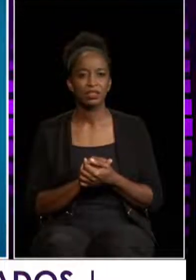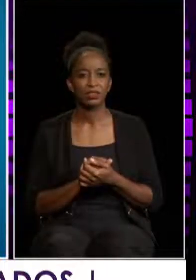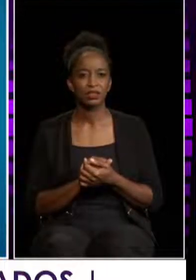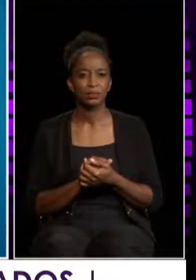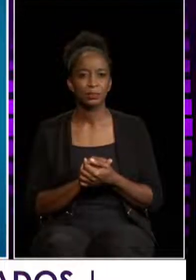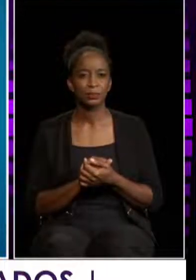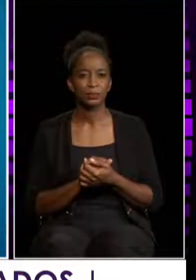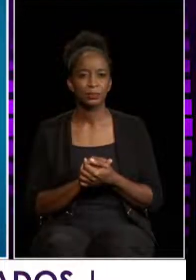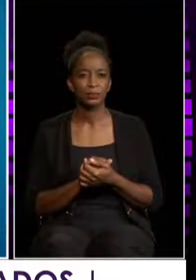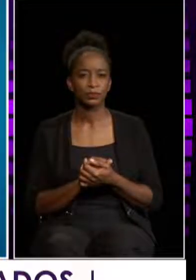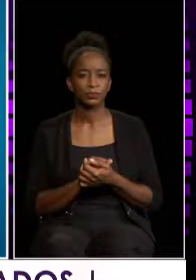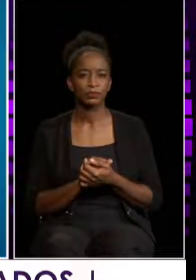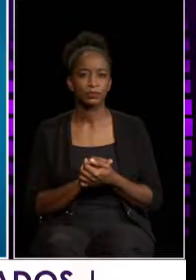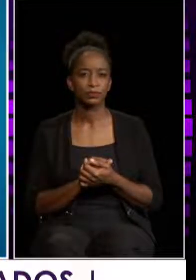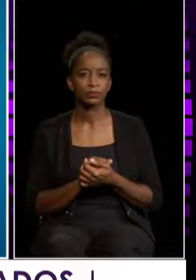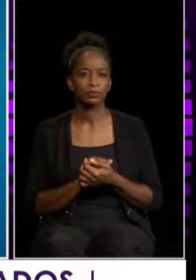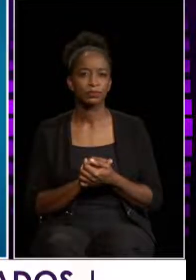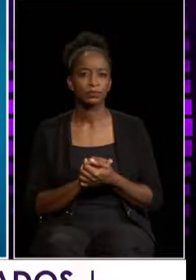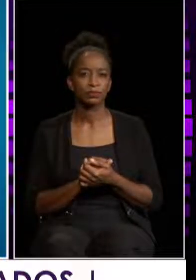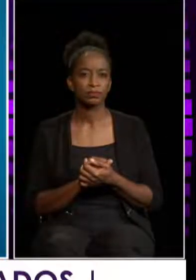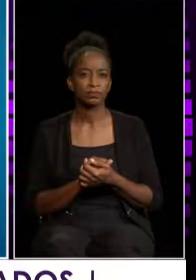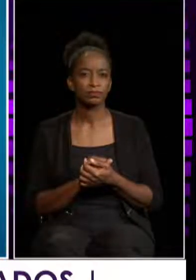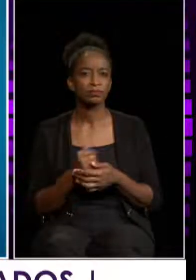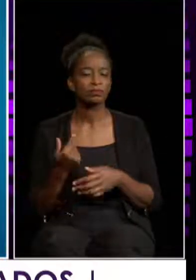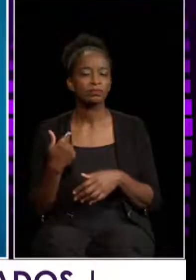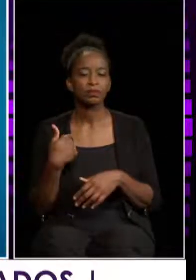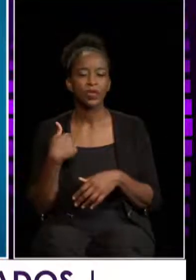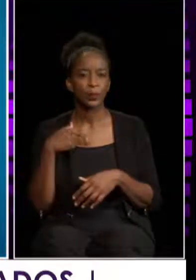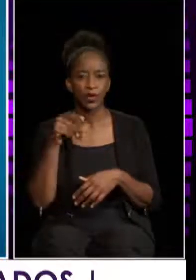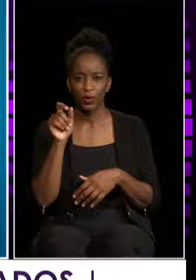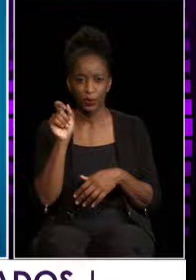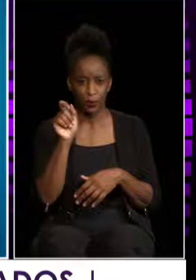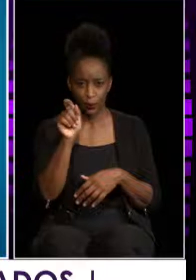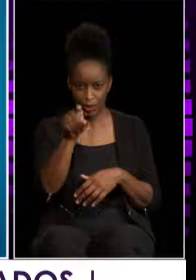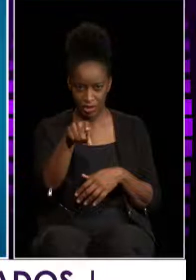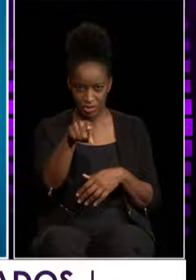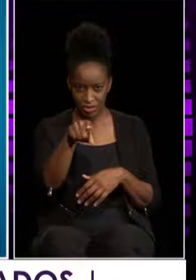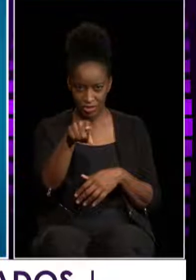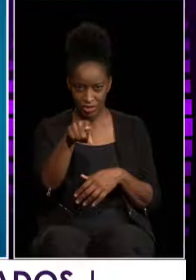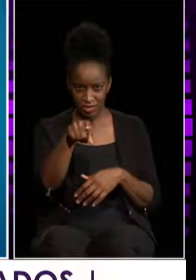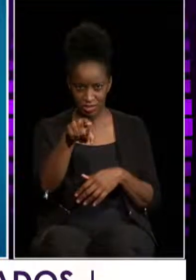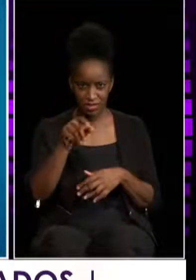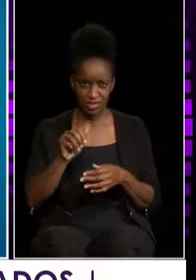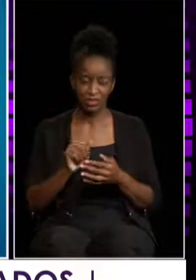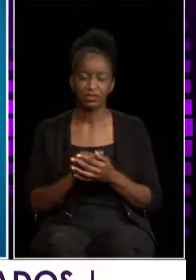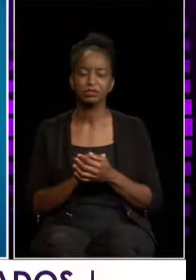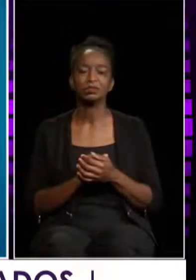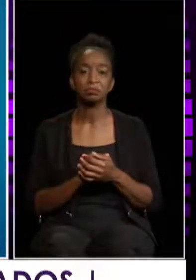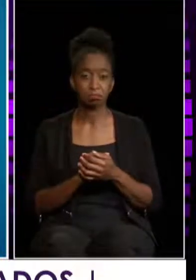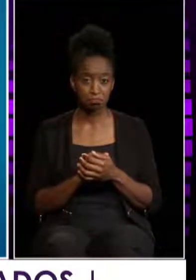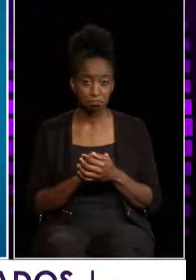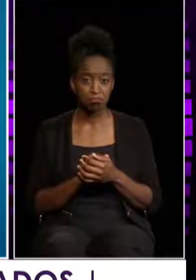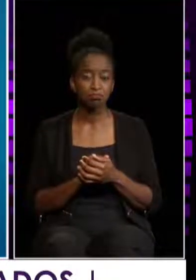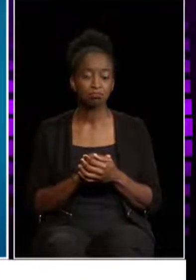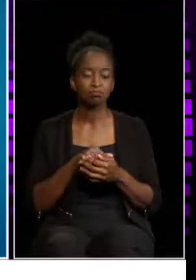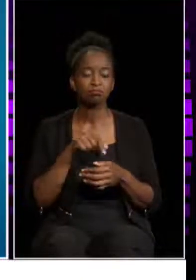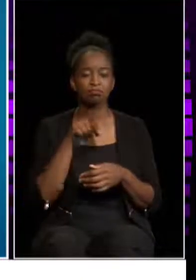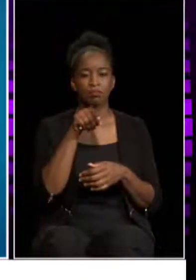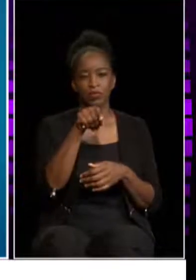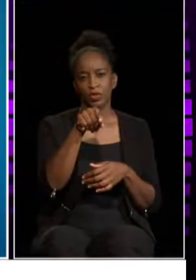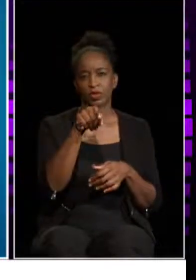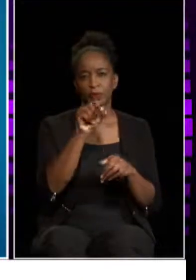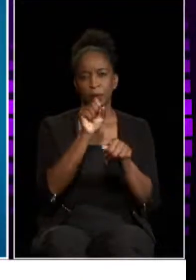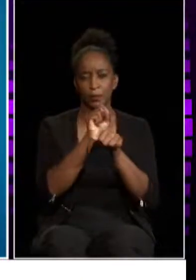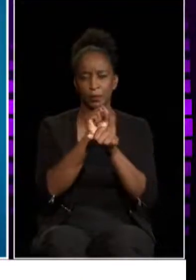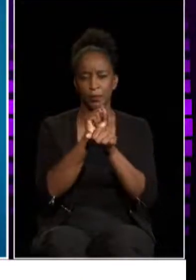Gaskin, sir, I have a question for you as well. Based on your expertise with working at the psychiatric hospital, you would have, for